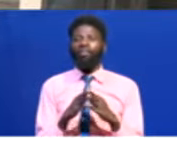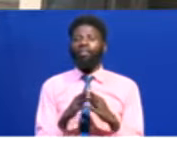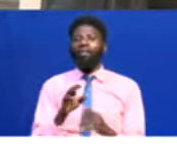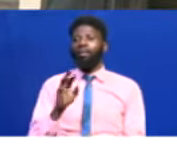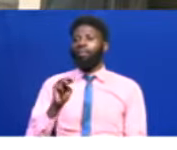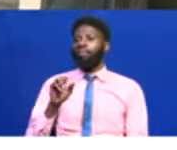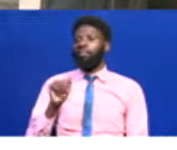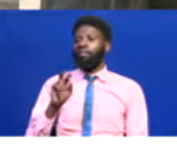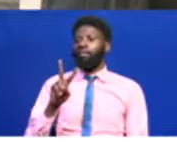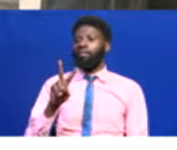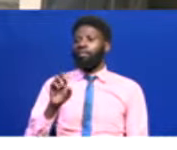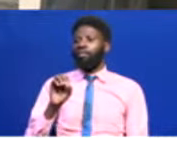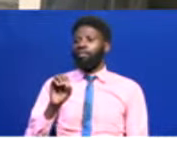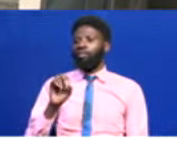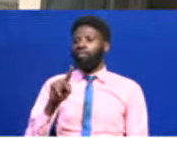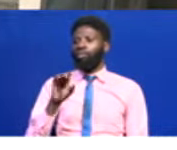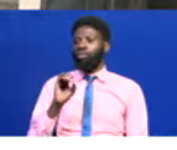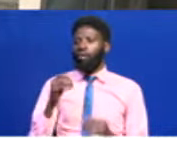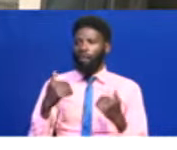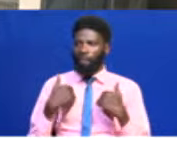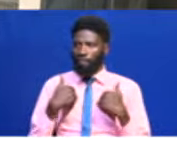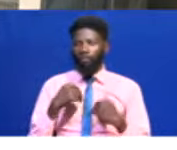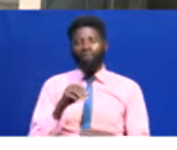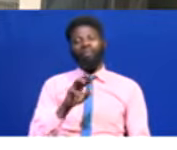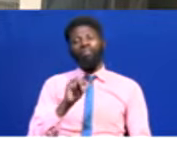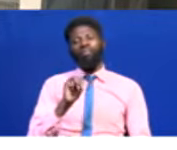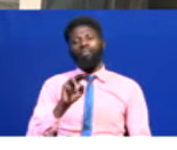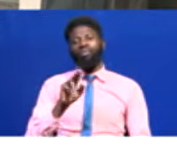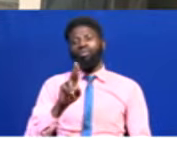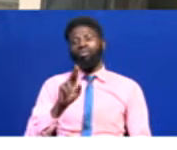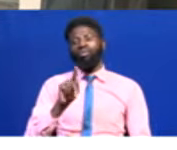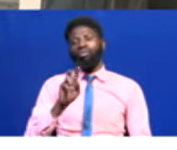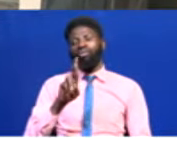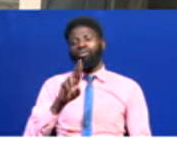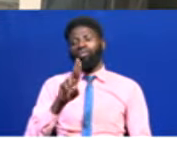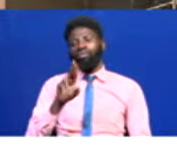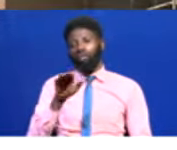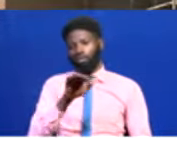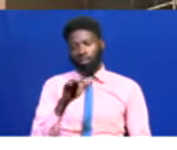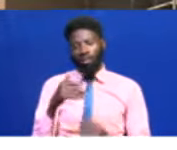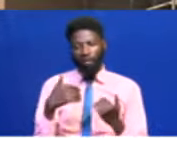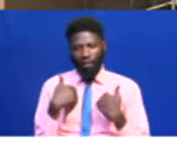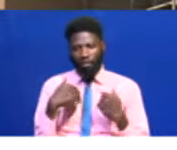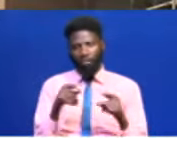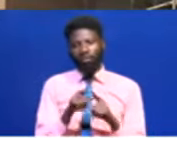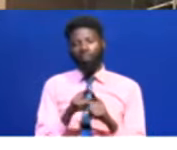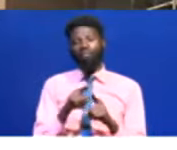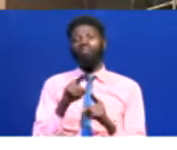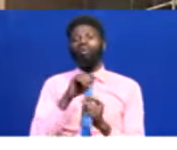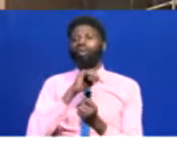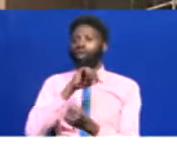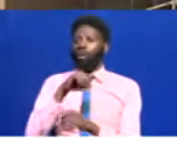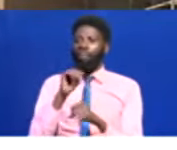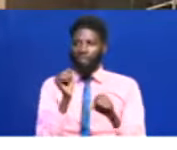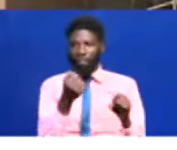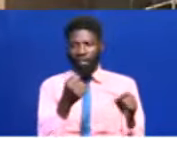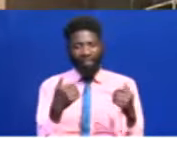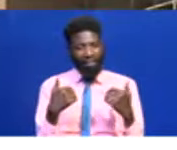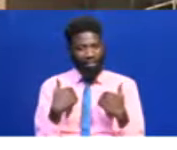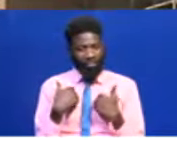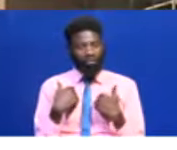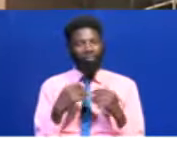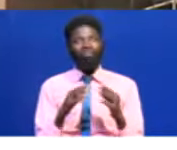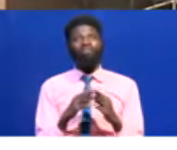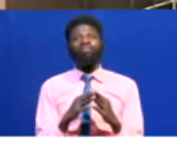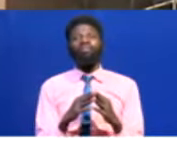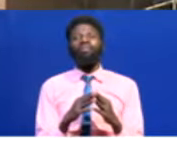Mavoko, we have Mukuru, the meteorological site. We have Homa Bay, where we